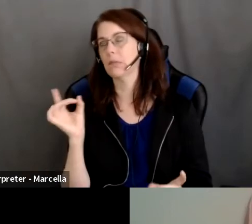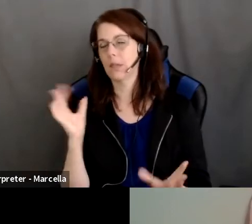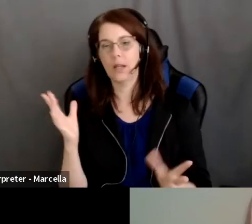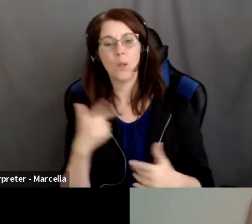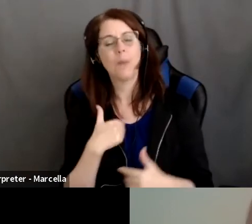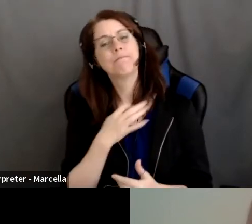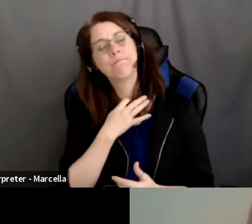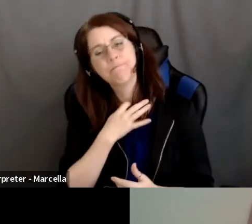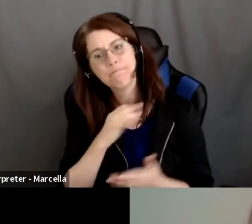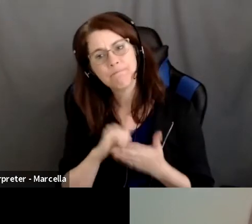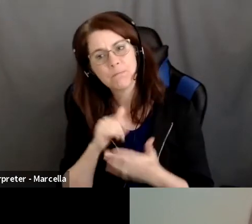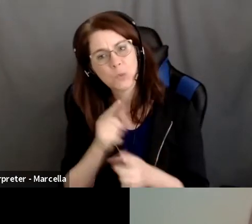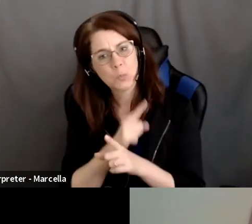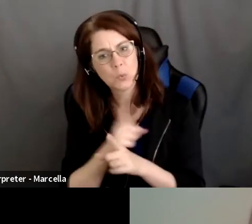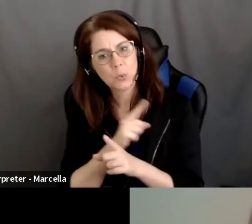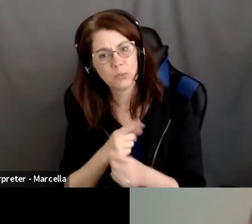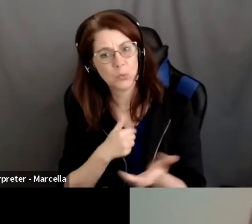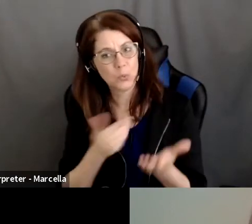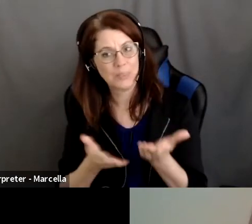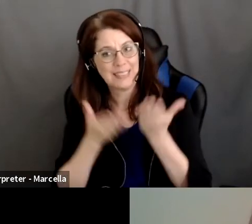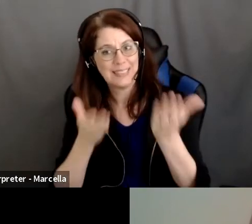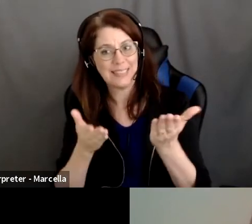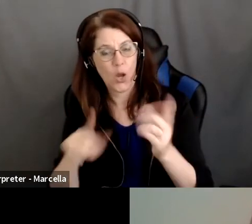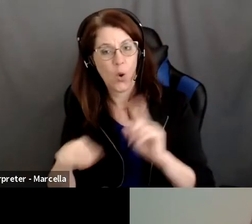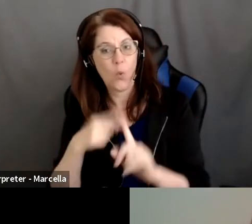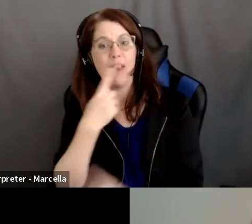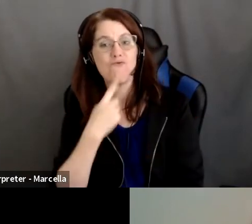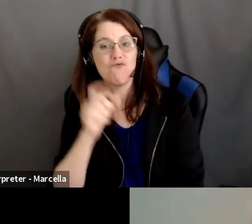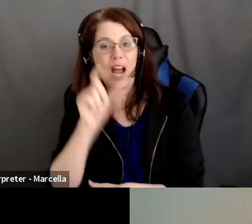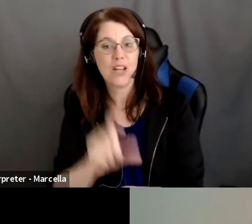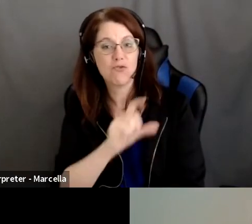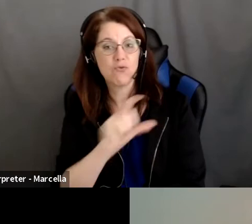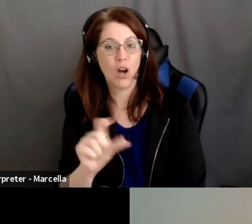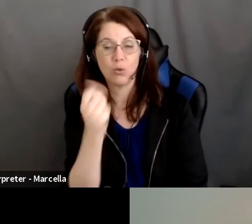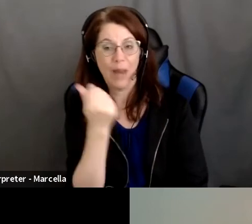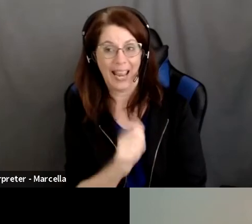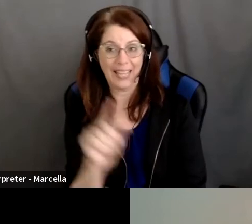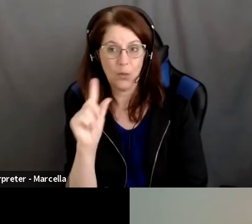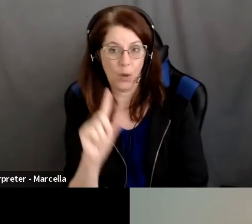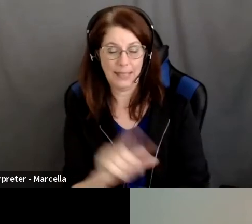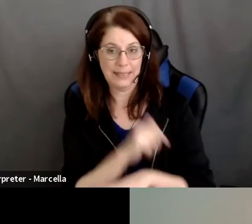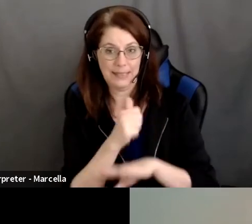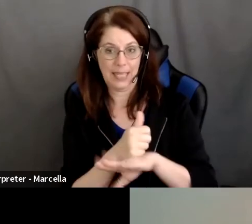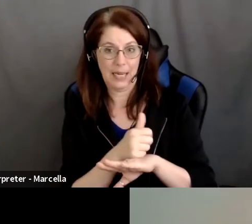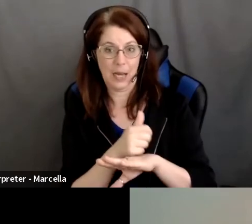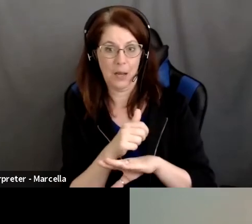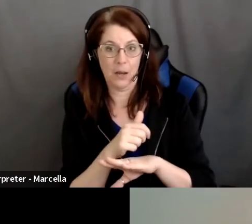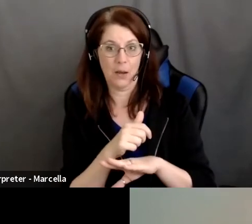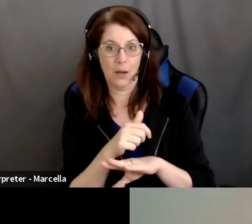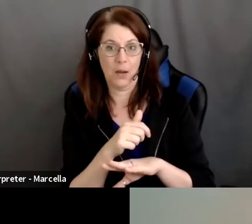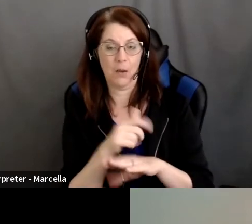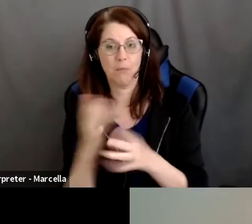wonder if it would be appropriate to suggest that when the Red Cross or anybody is doing drives in